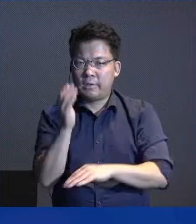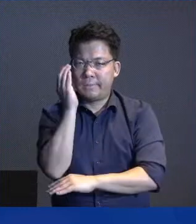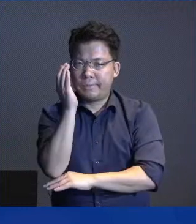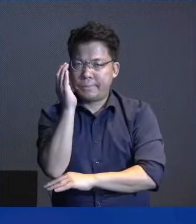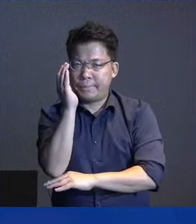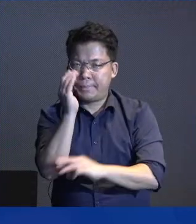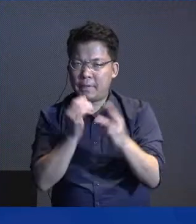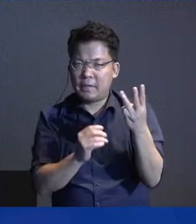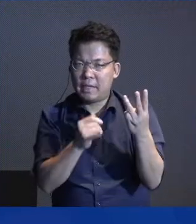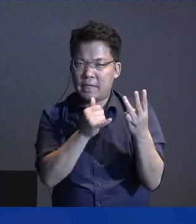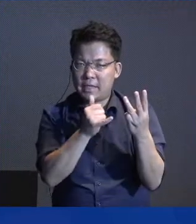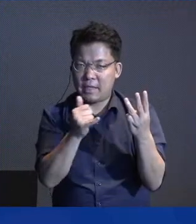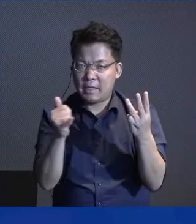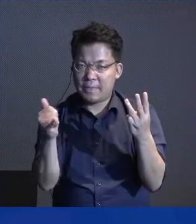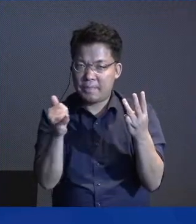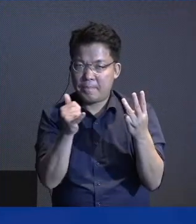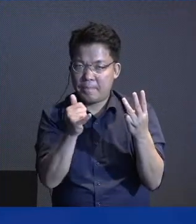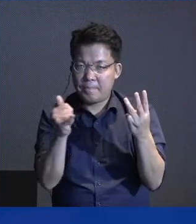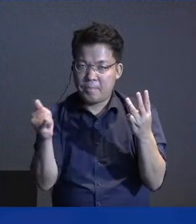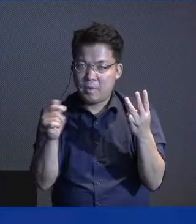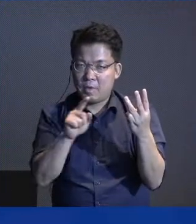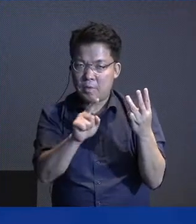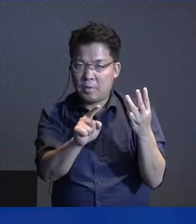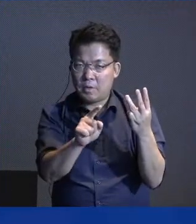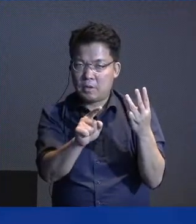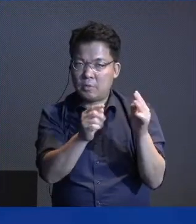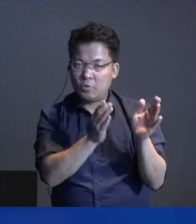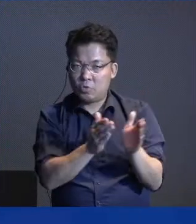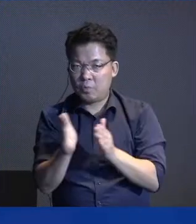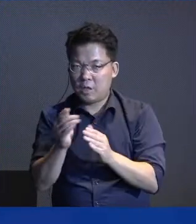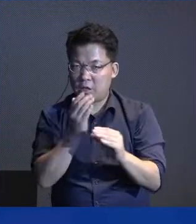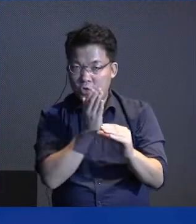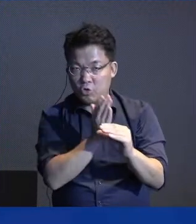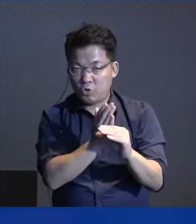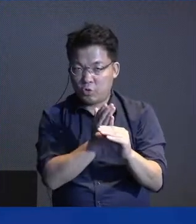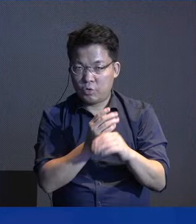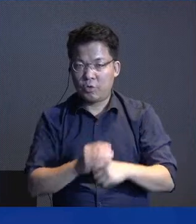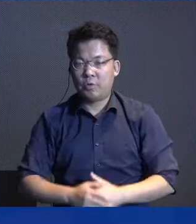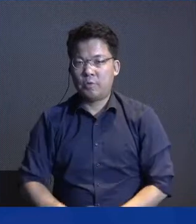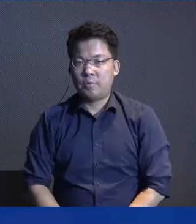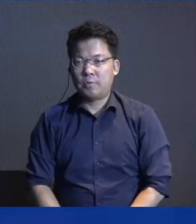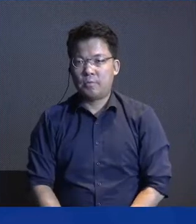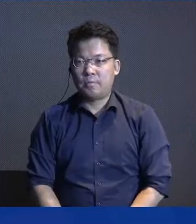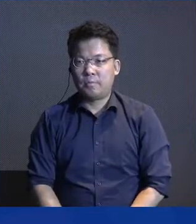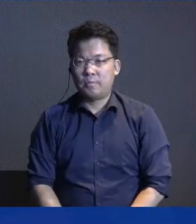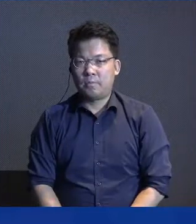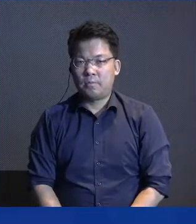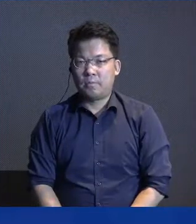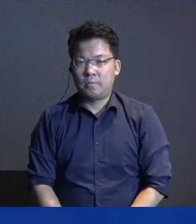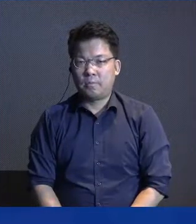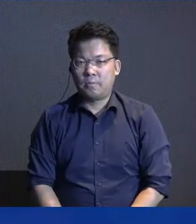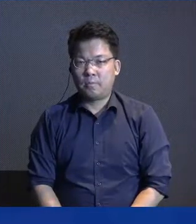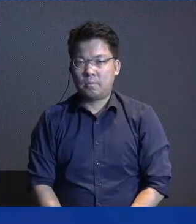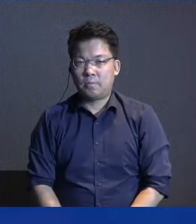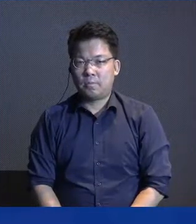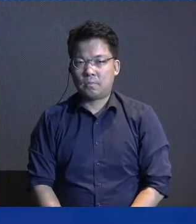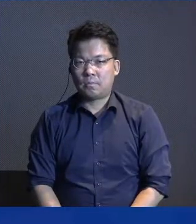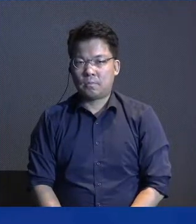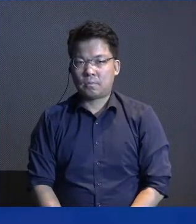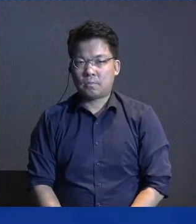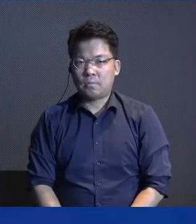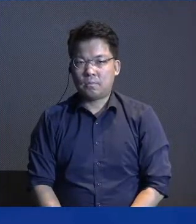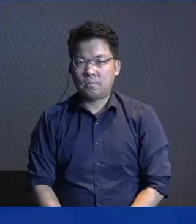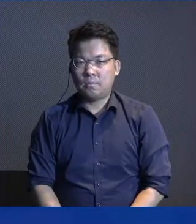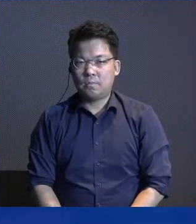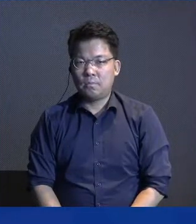entitled The Mental and Emotional Health of Older Persons, Current Status and Responses.